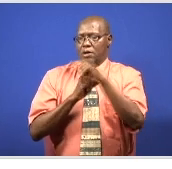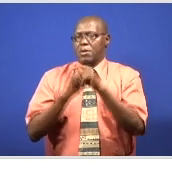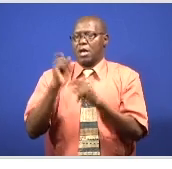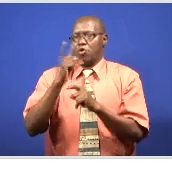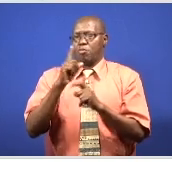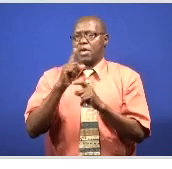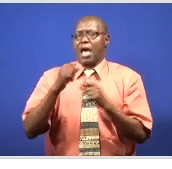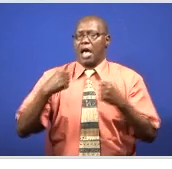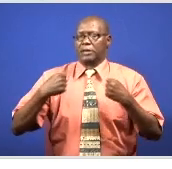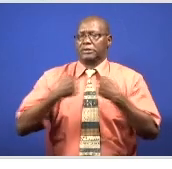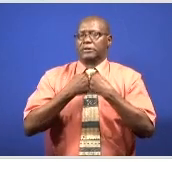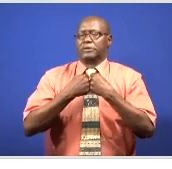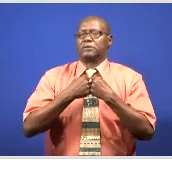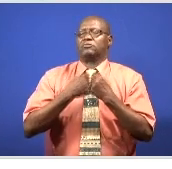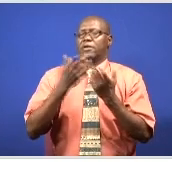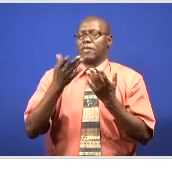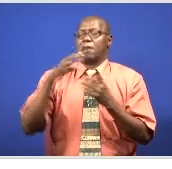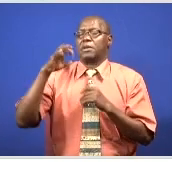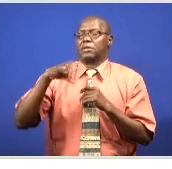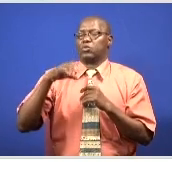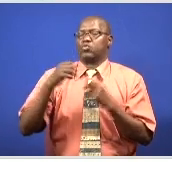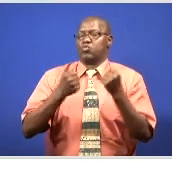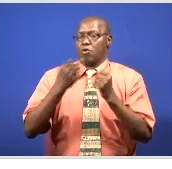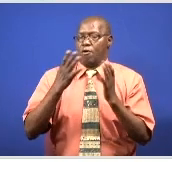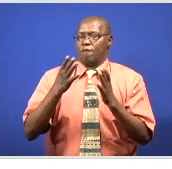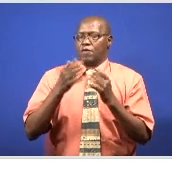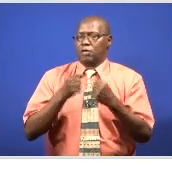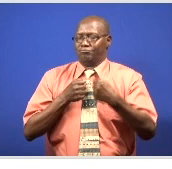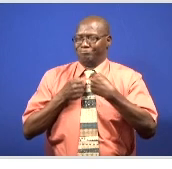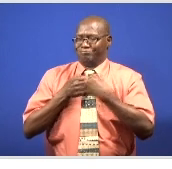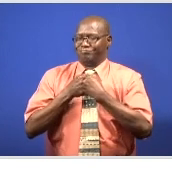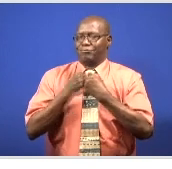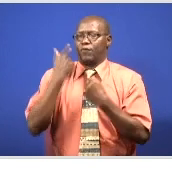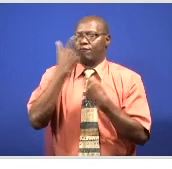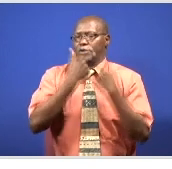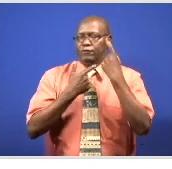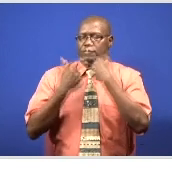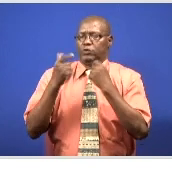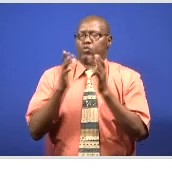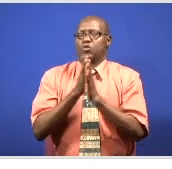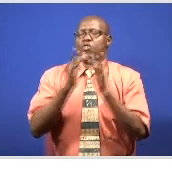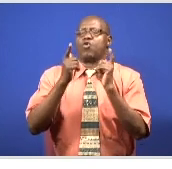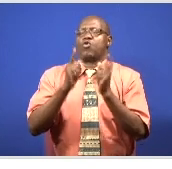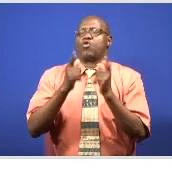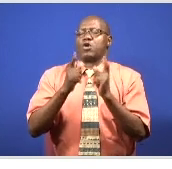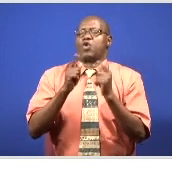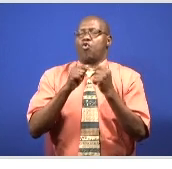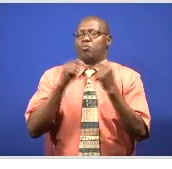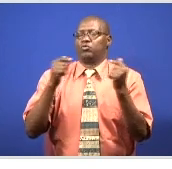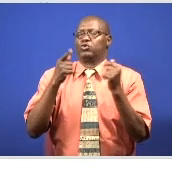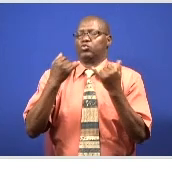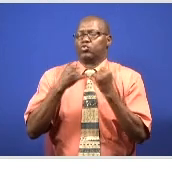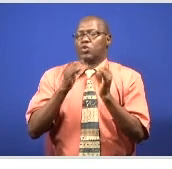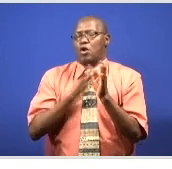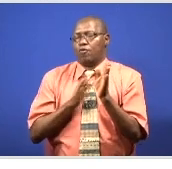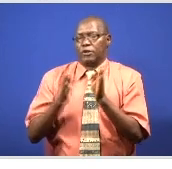is reported that the Matatu driver collided with an oncoming lorry headed in the opposite direction as he tried to overtake. Six